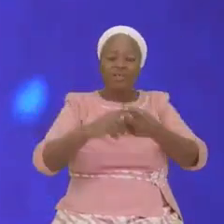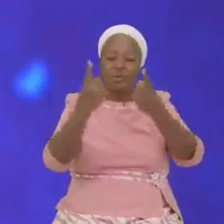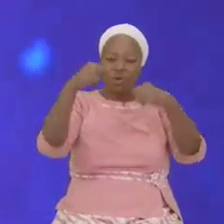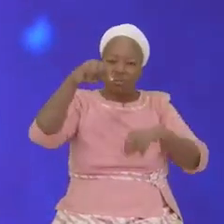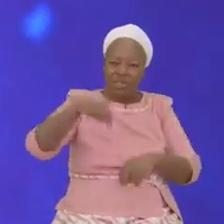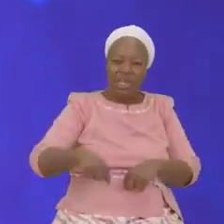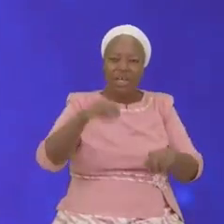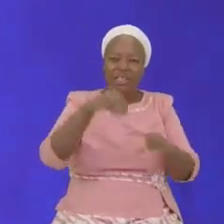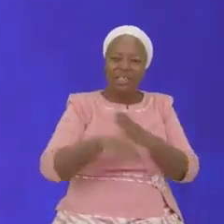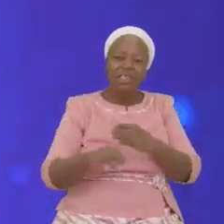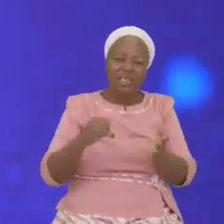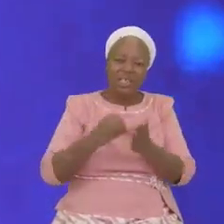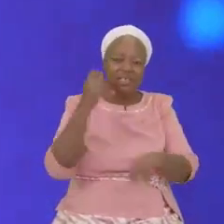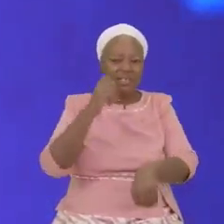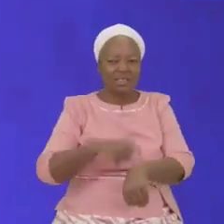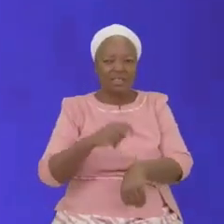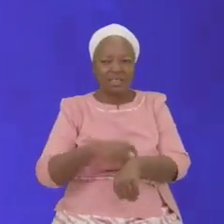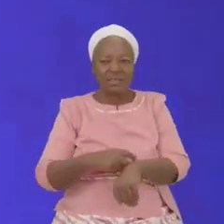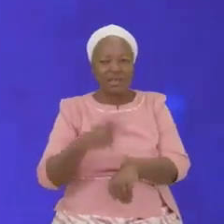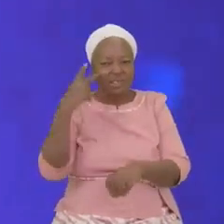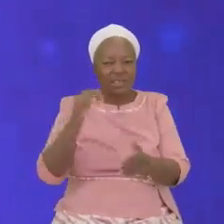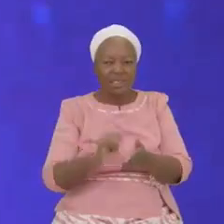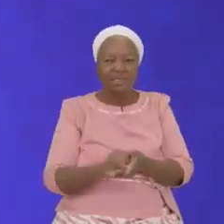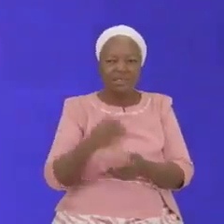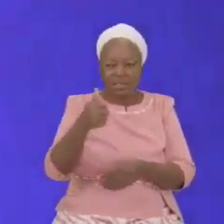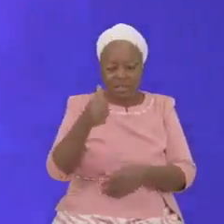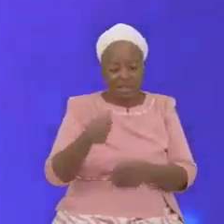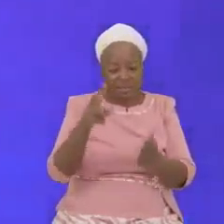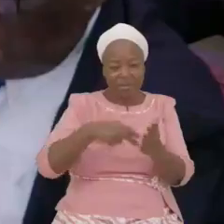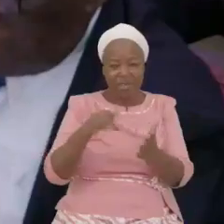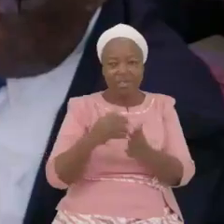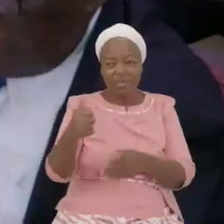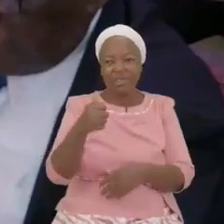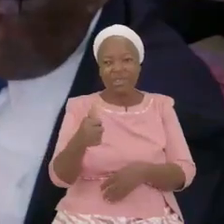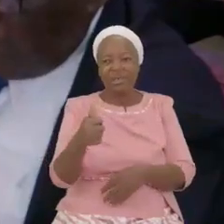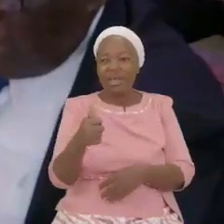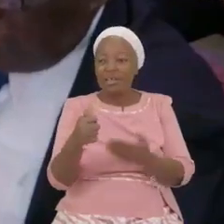down in a season. Read out aloud the last line there.